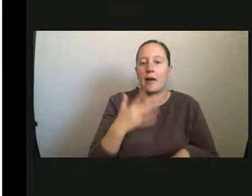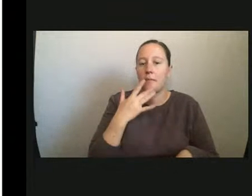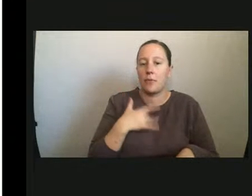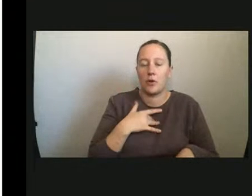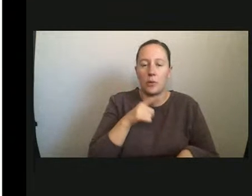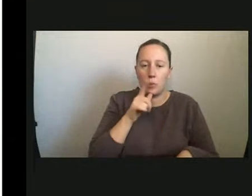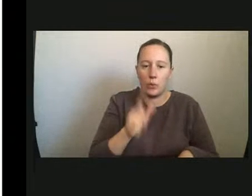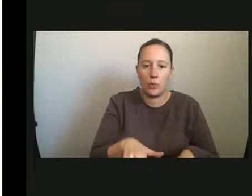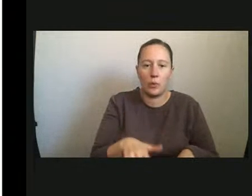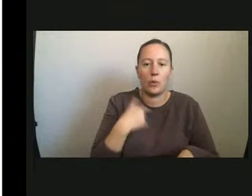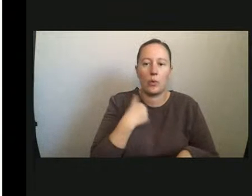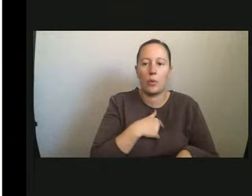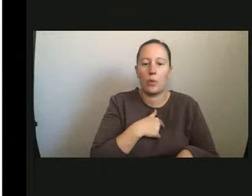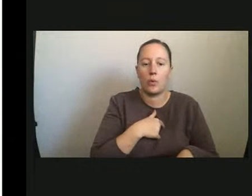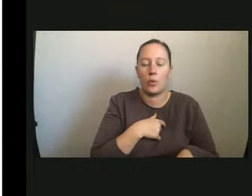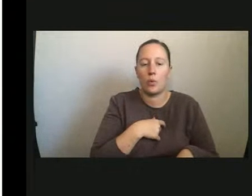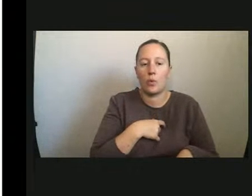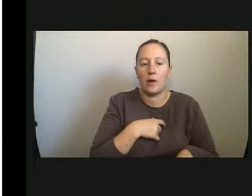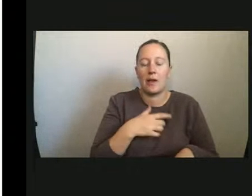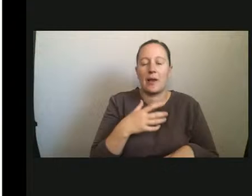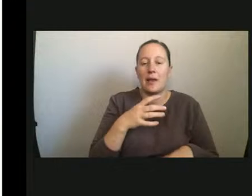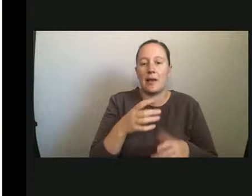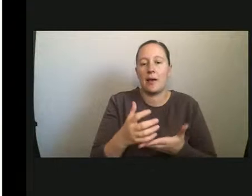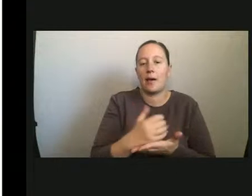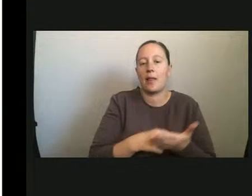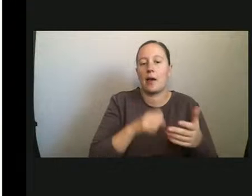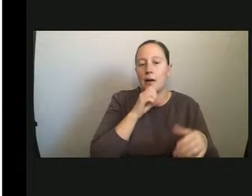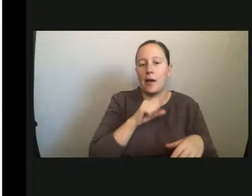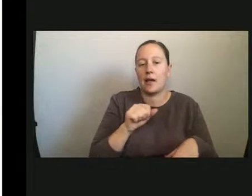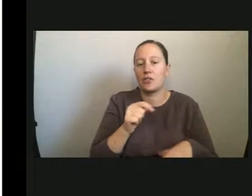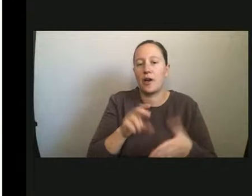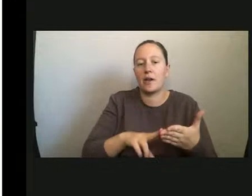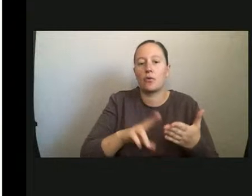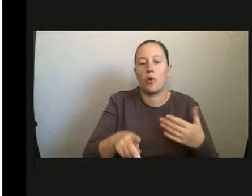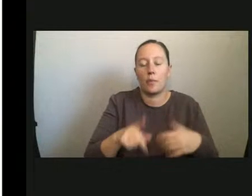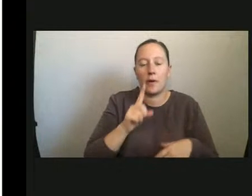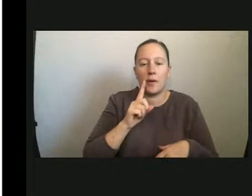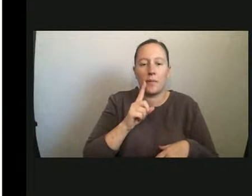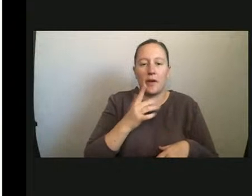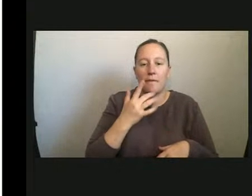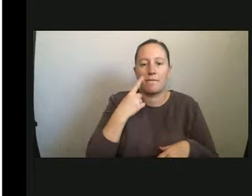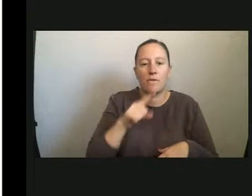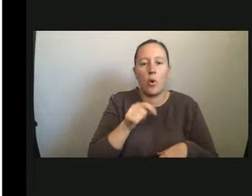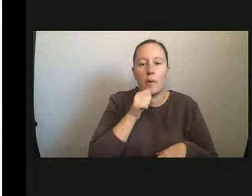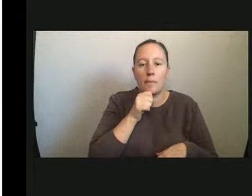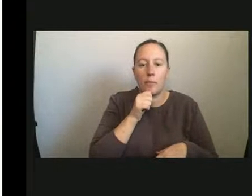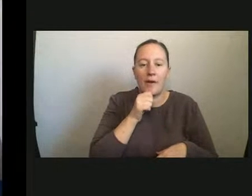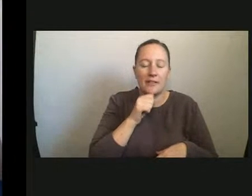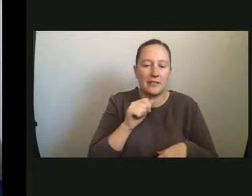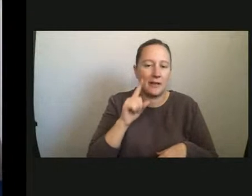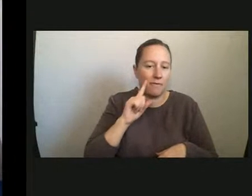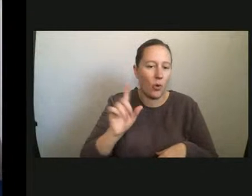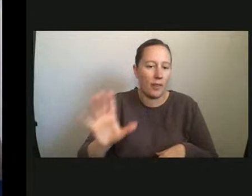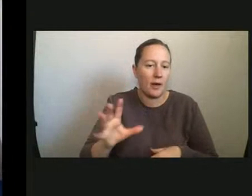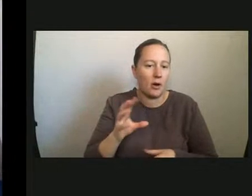actually collect age at enrollment rather than date of birth for participant privacy concerns. So that's all that I have